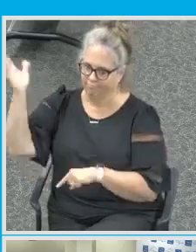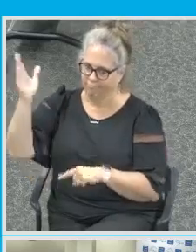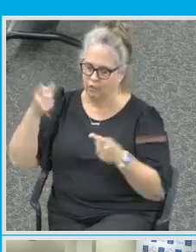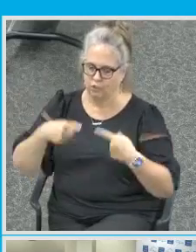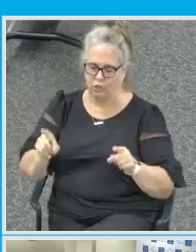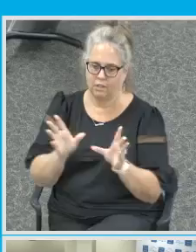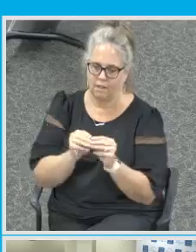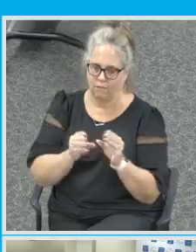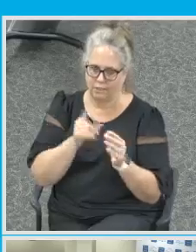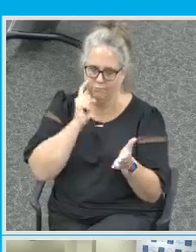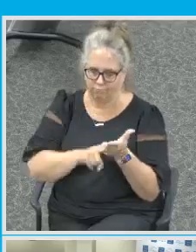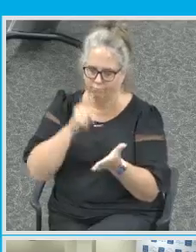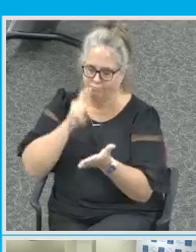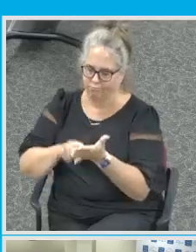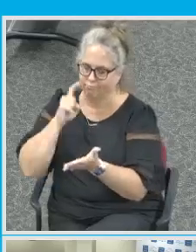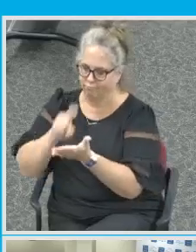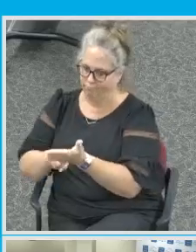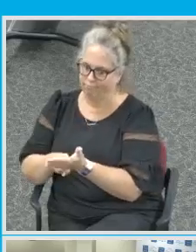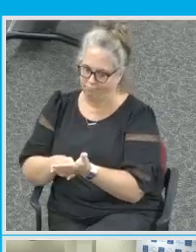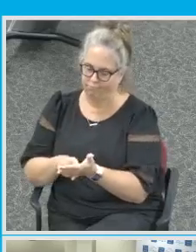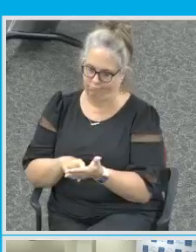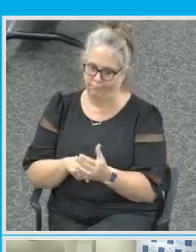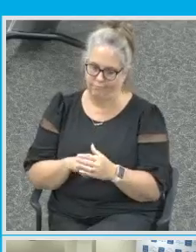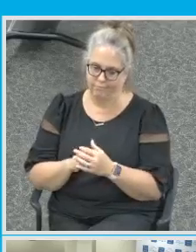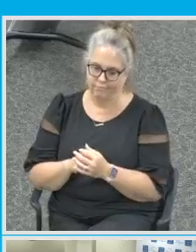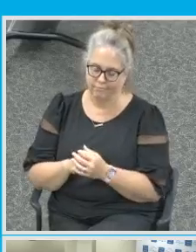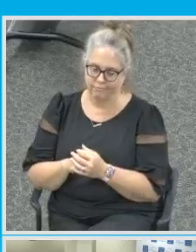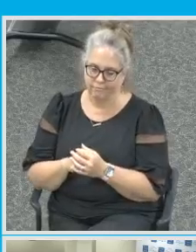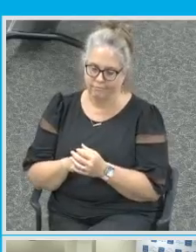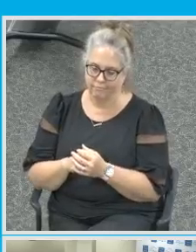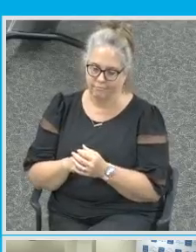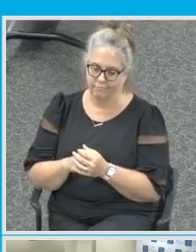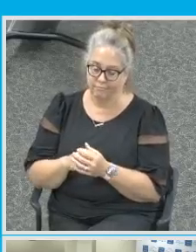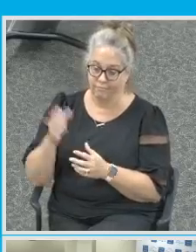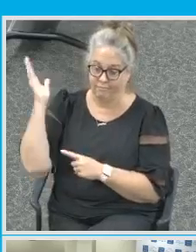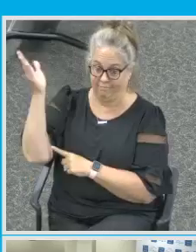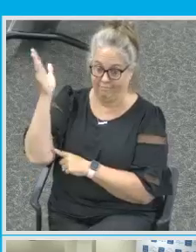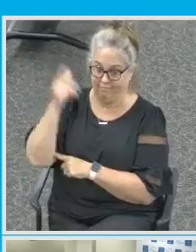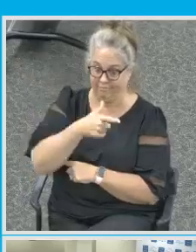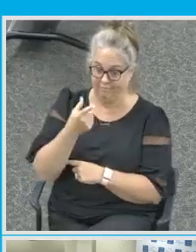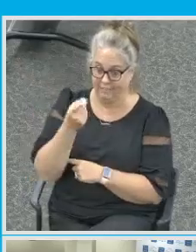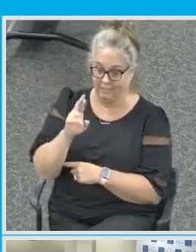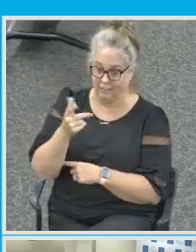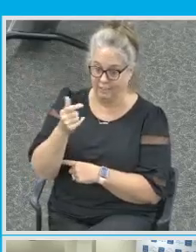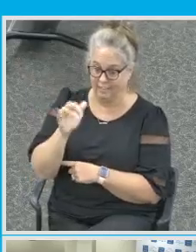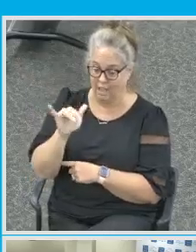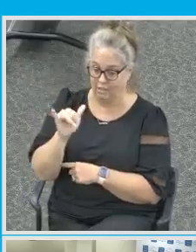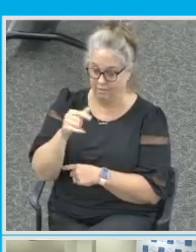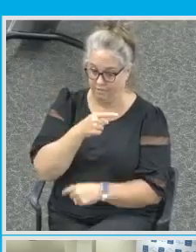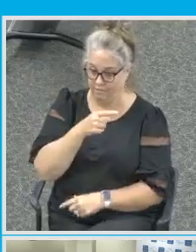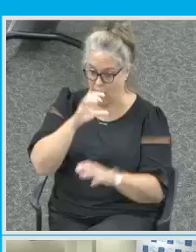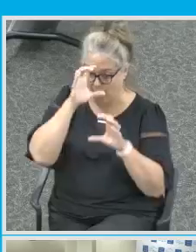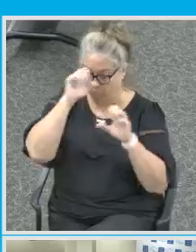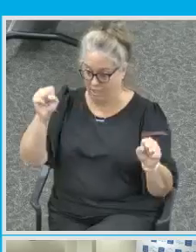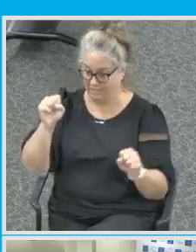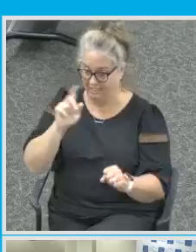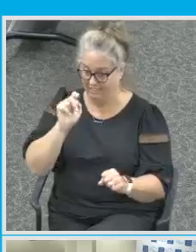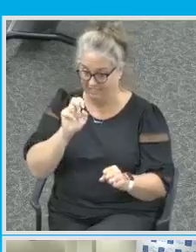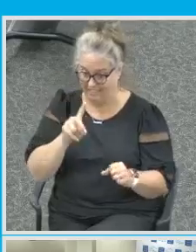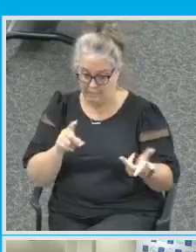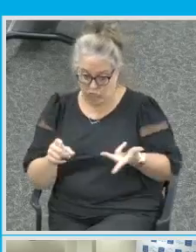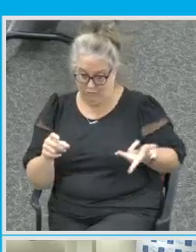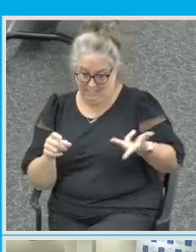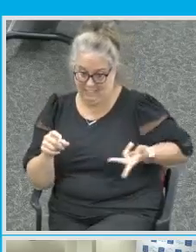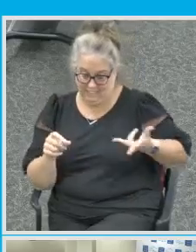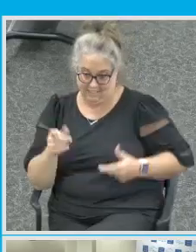of the presentation, Dr. Gary, President Ted, and I had presented,